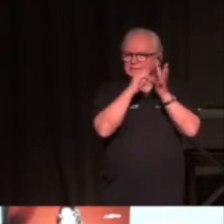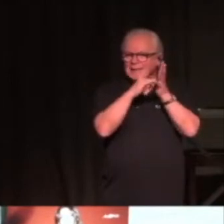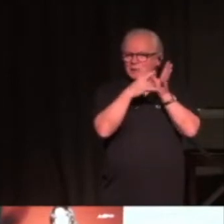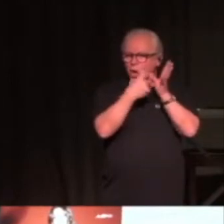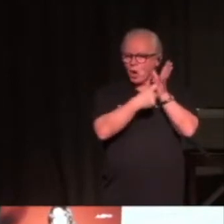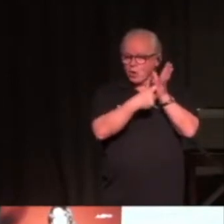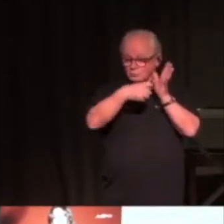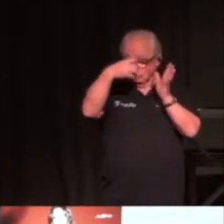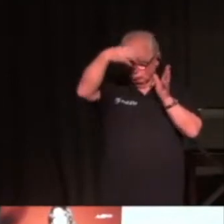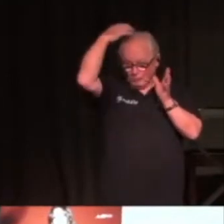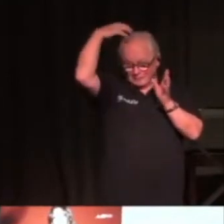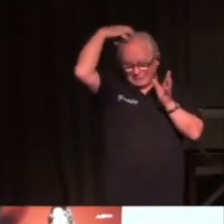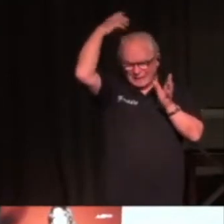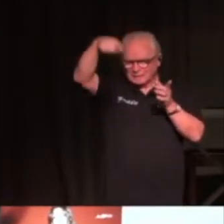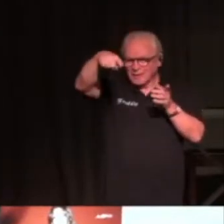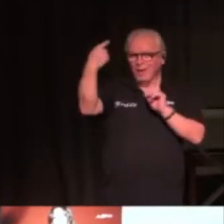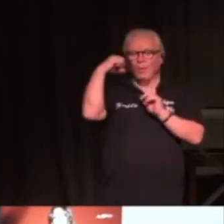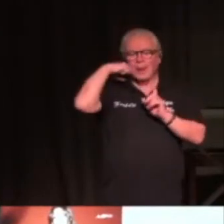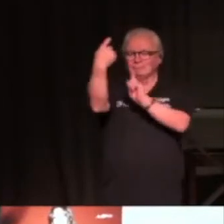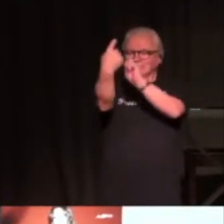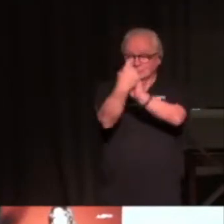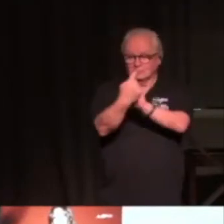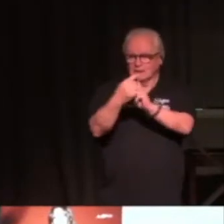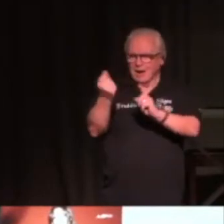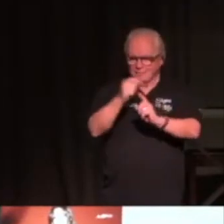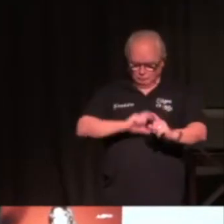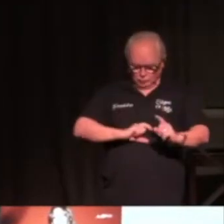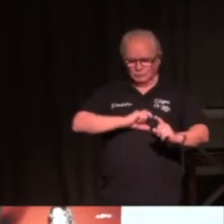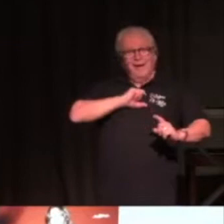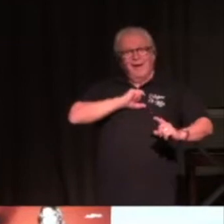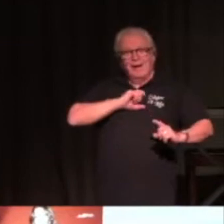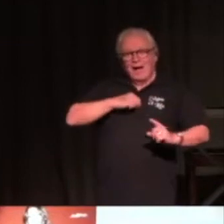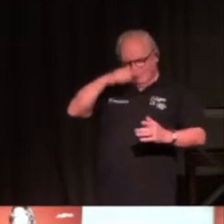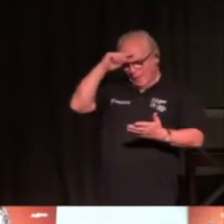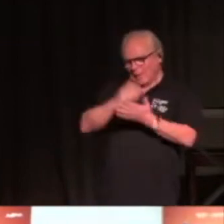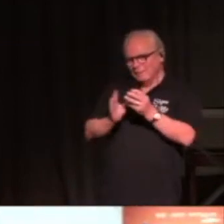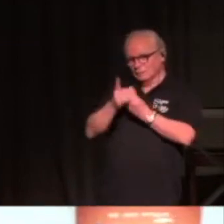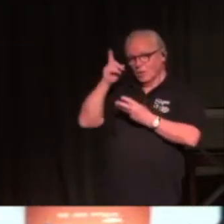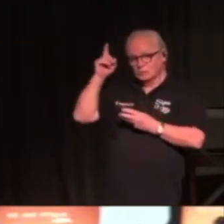Therefore, take heart, men, for I believe God that it will be just